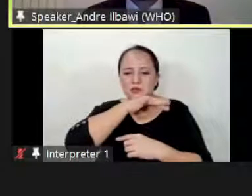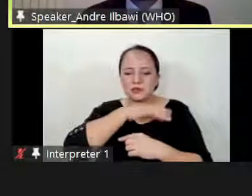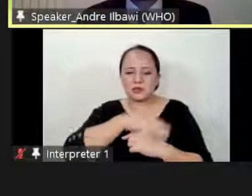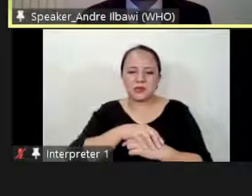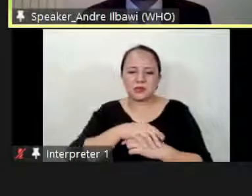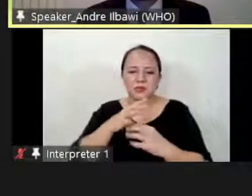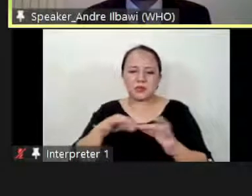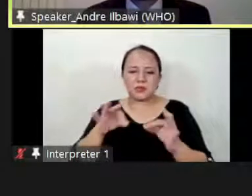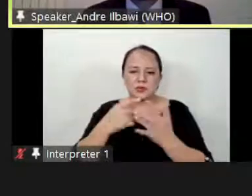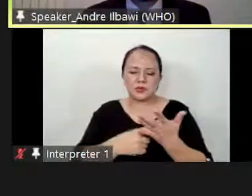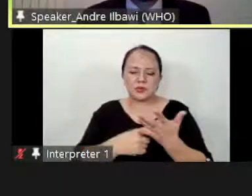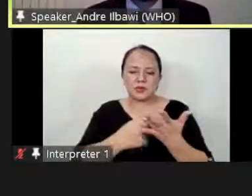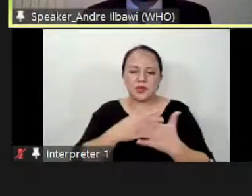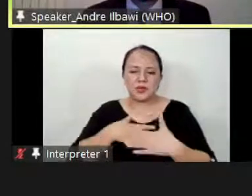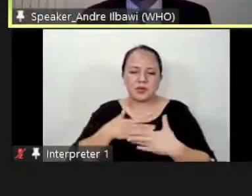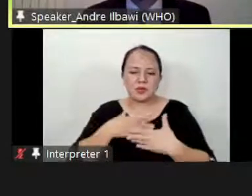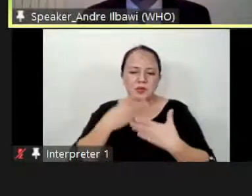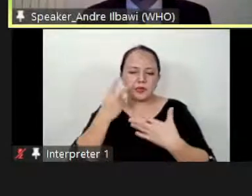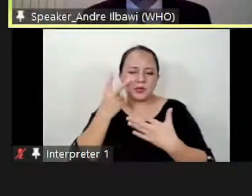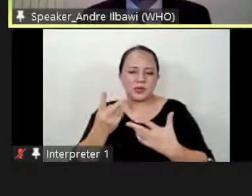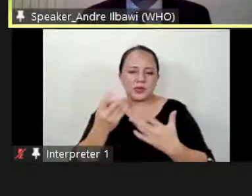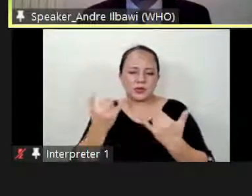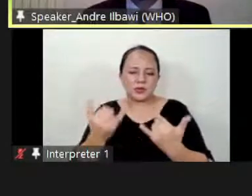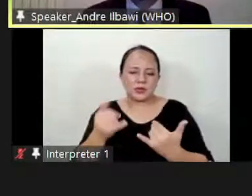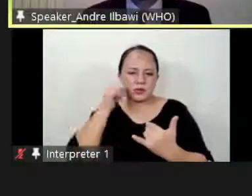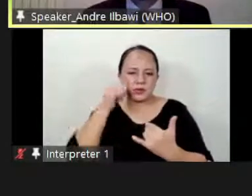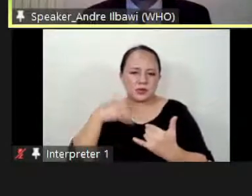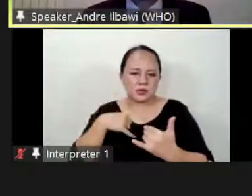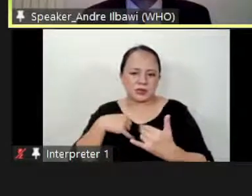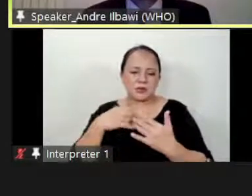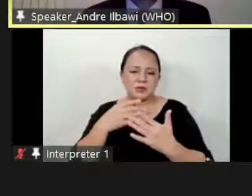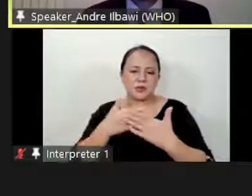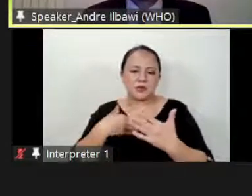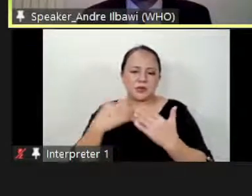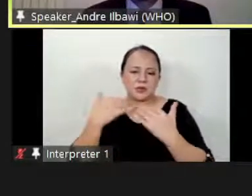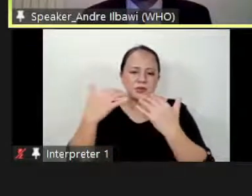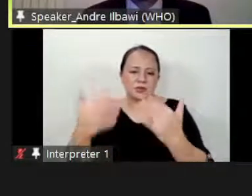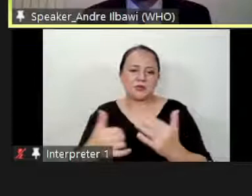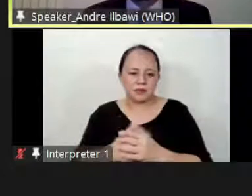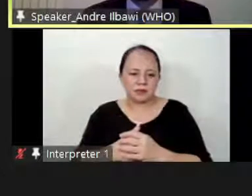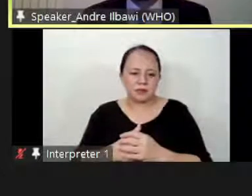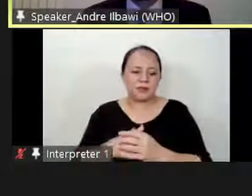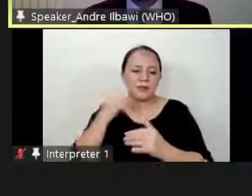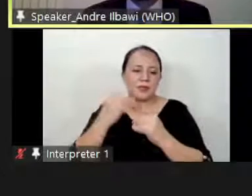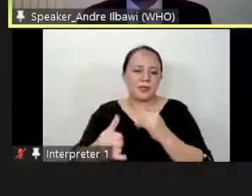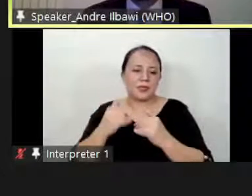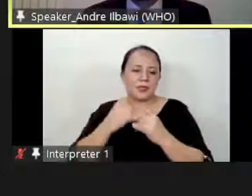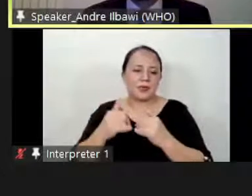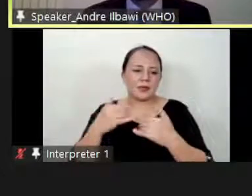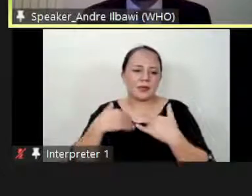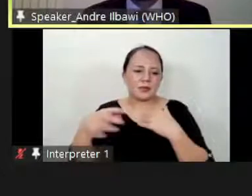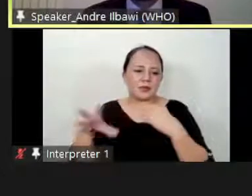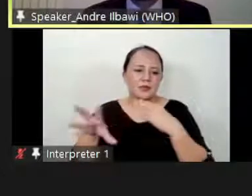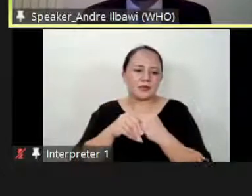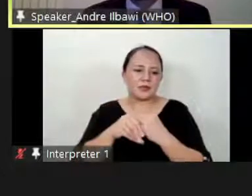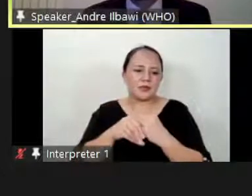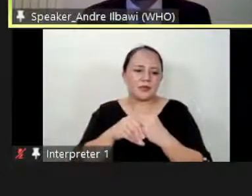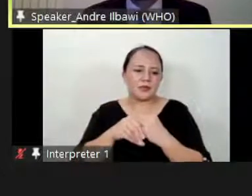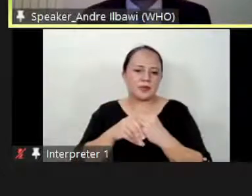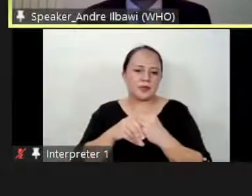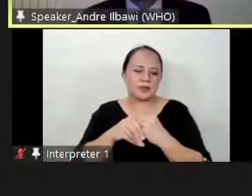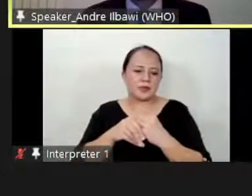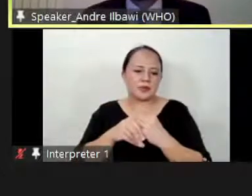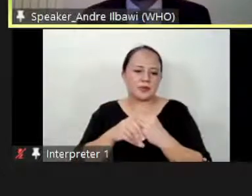that we were very pleased to hear from today and from yesterday's pre-summit. Finally, we have the initiatives, and thank you really